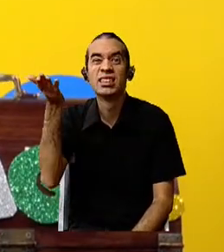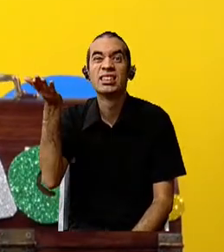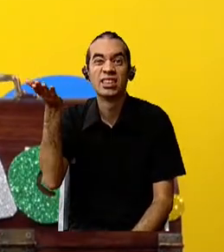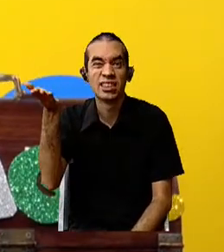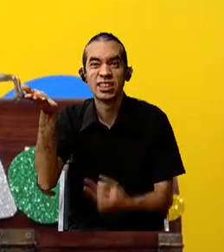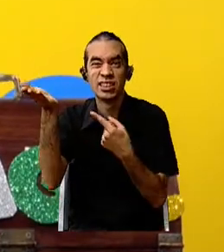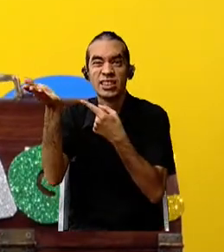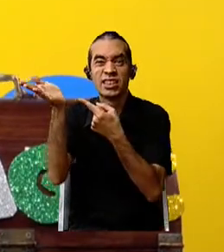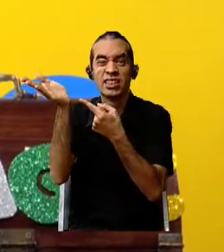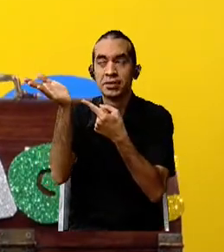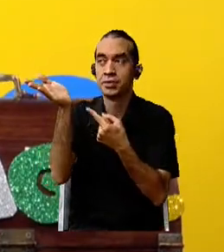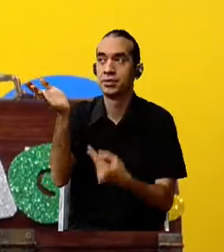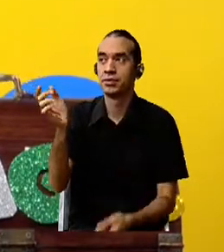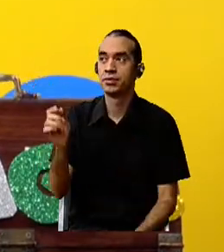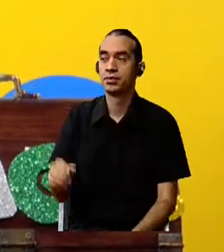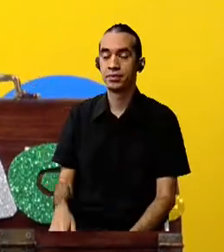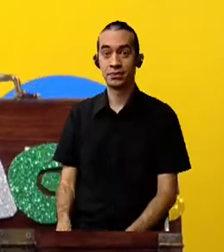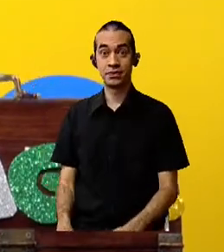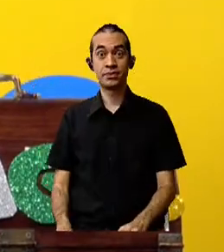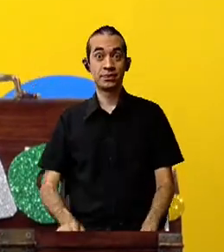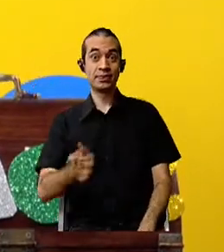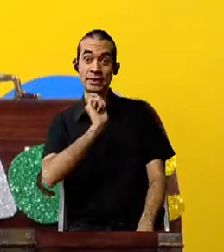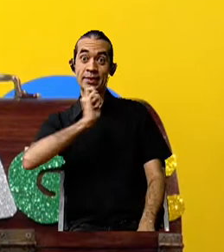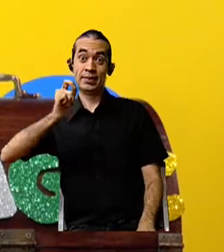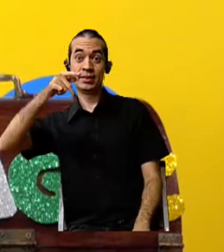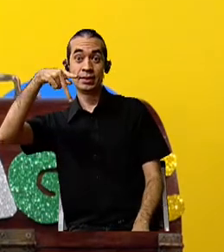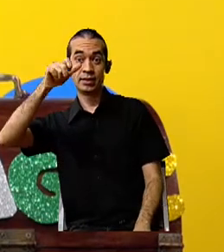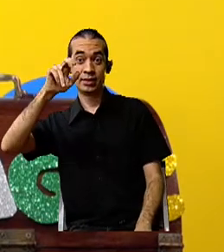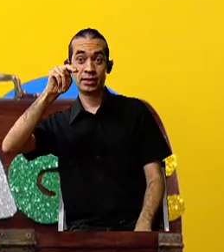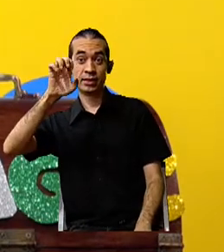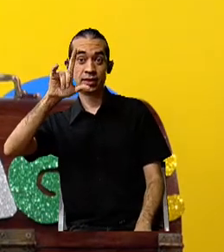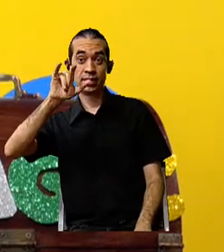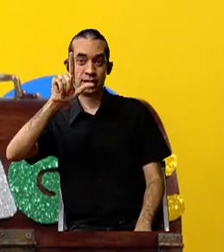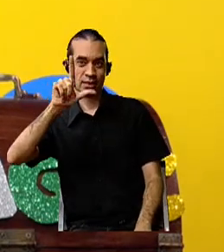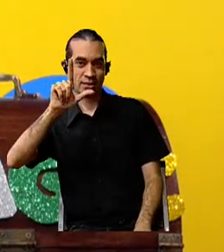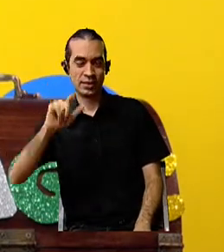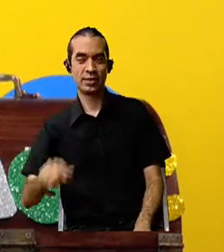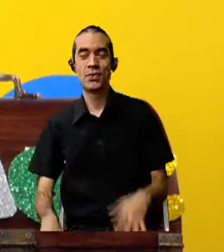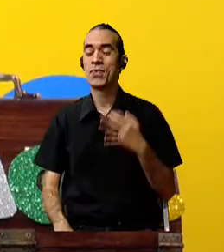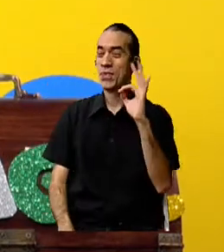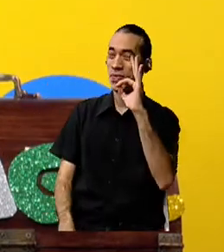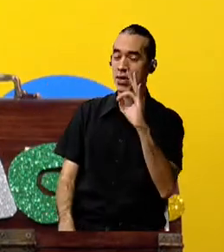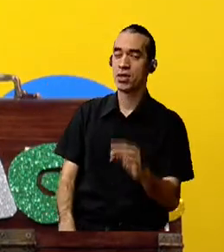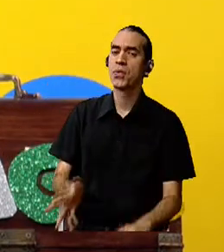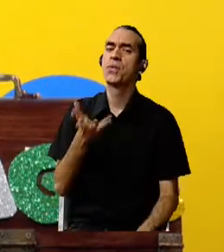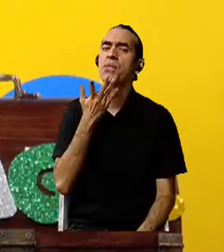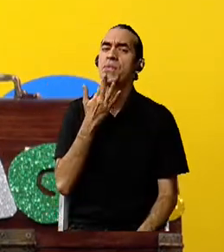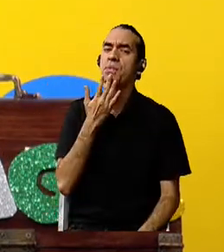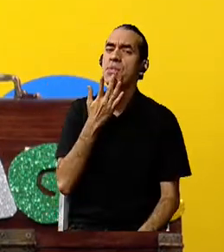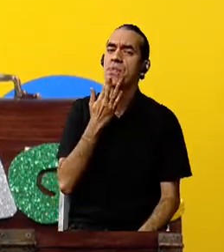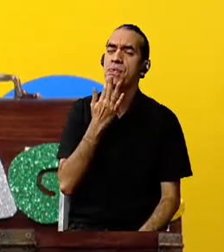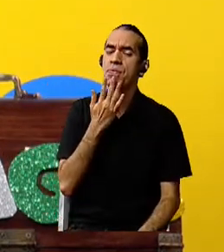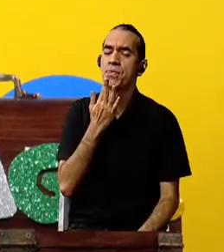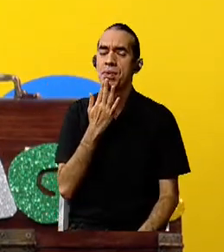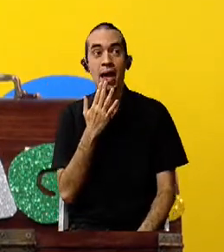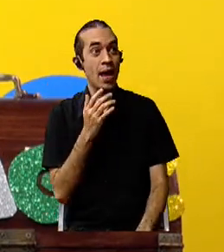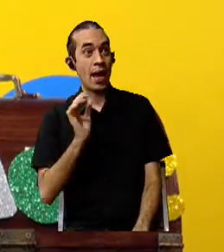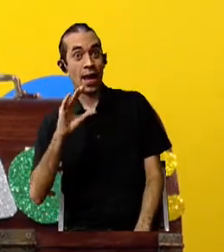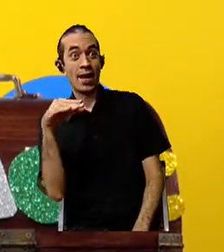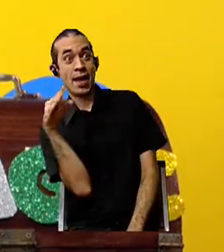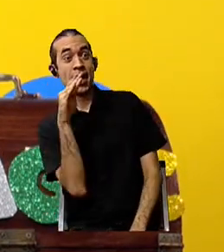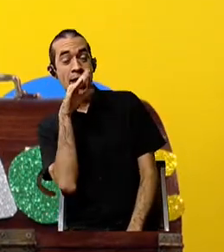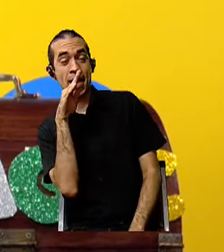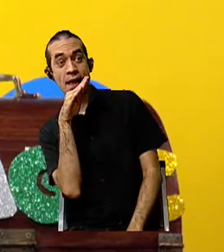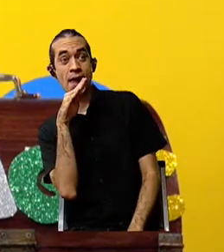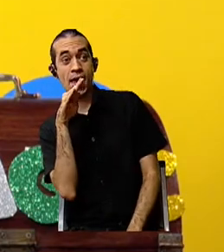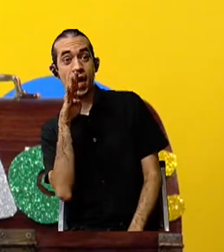this? It's a pencil. Very good, Chuli. And what color is the pencil? The pencil